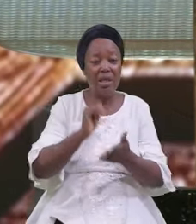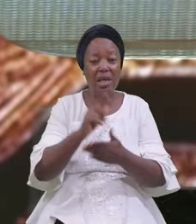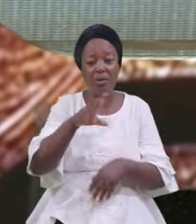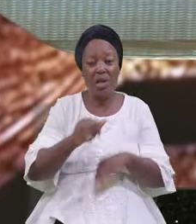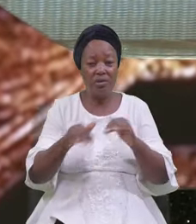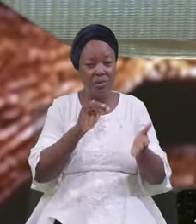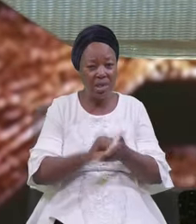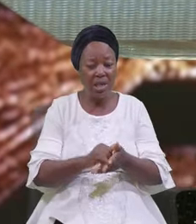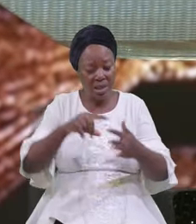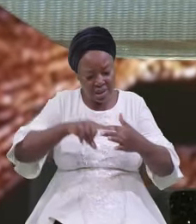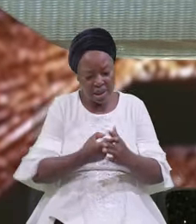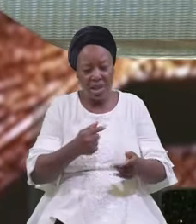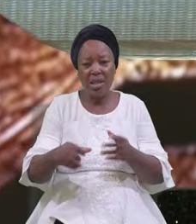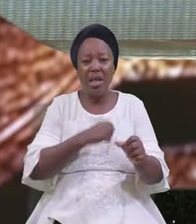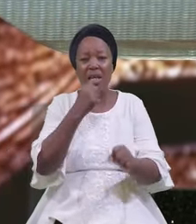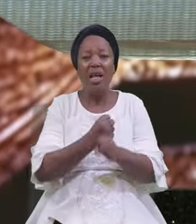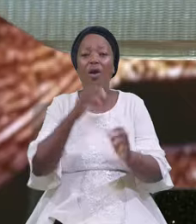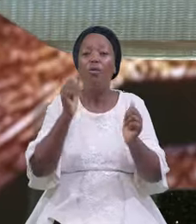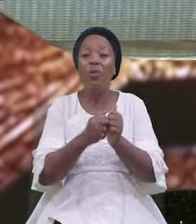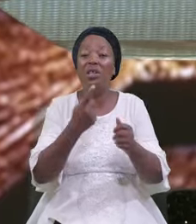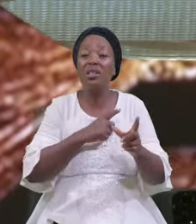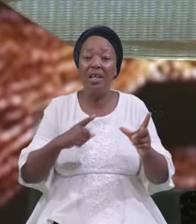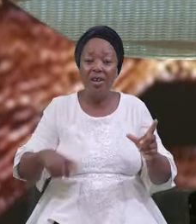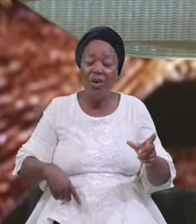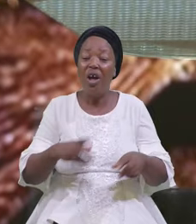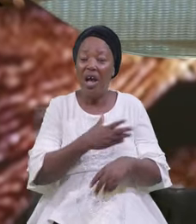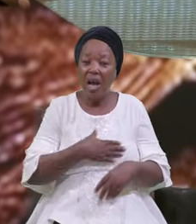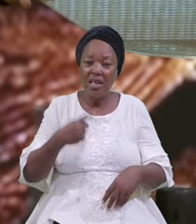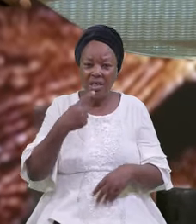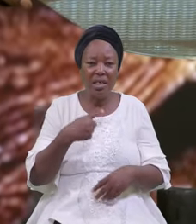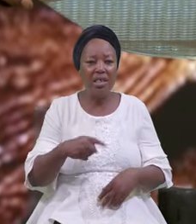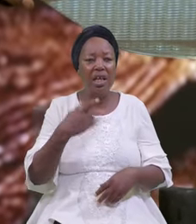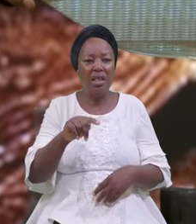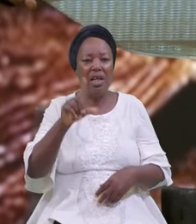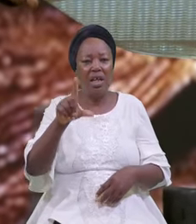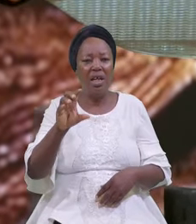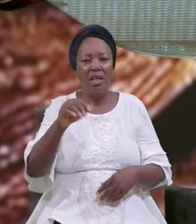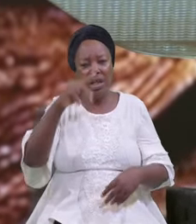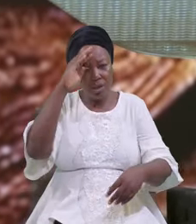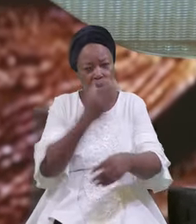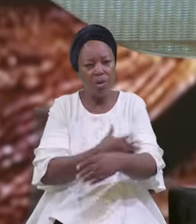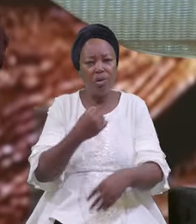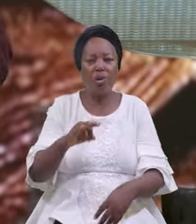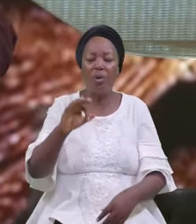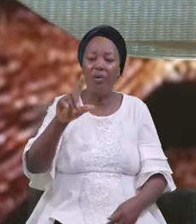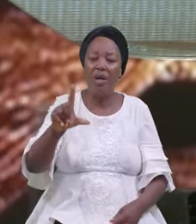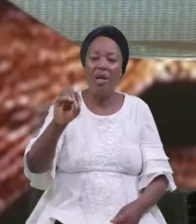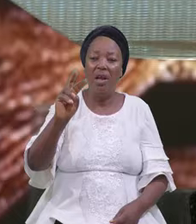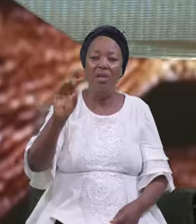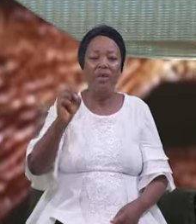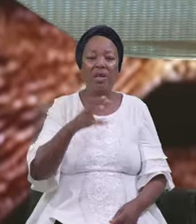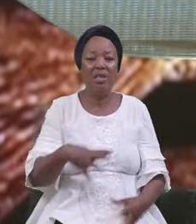that, starting the year with the Lord. And it says the Levite, the sons of Levi,